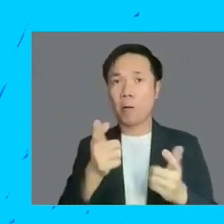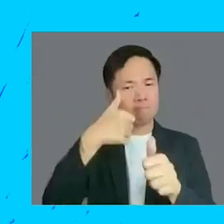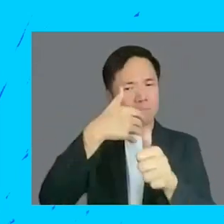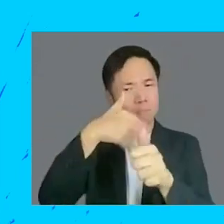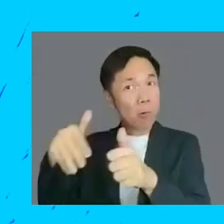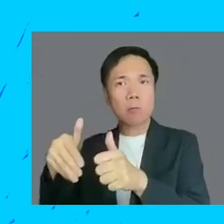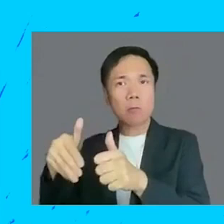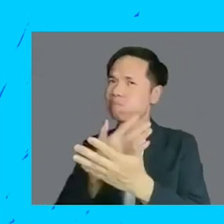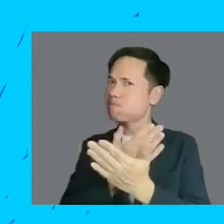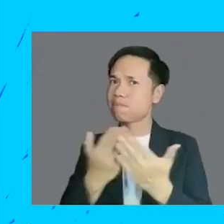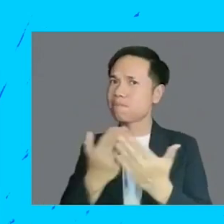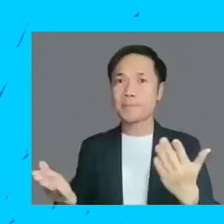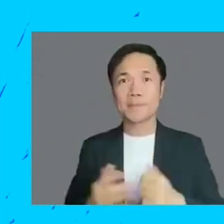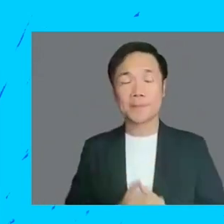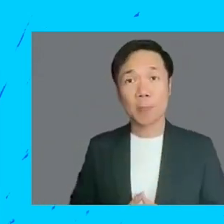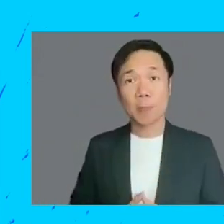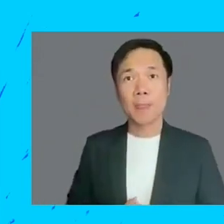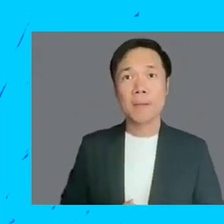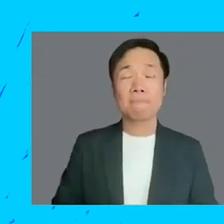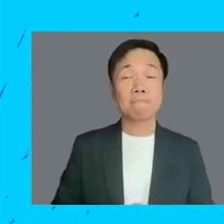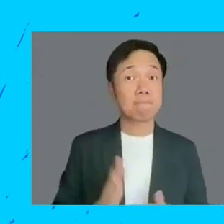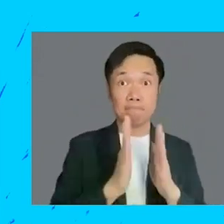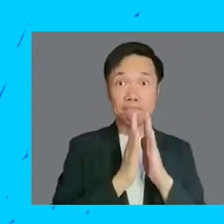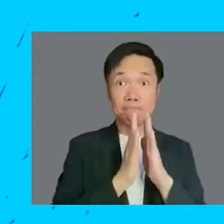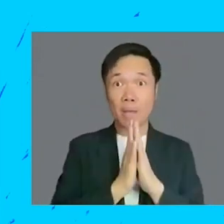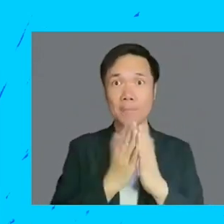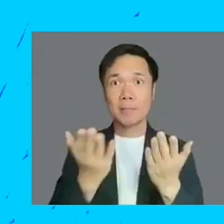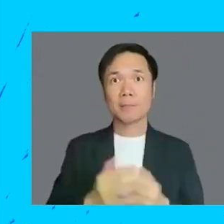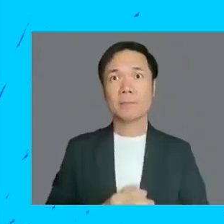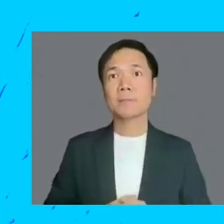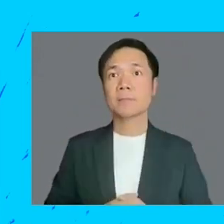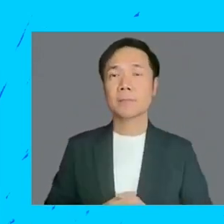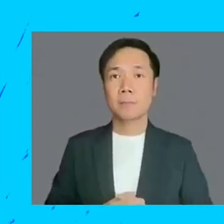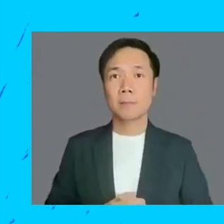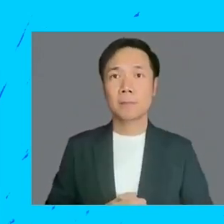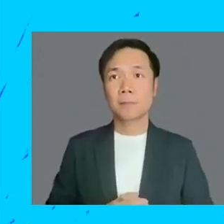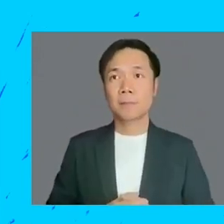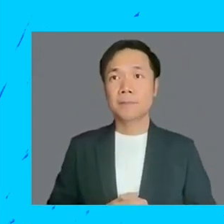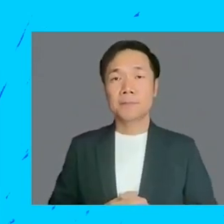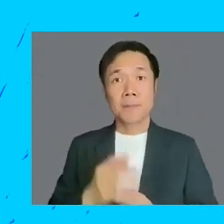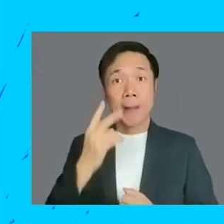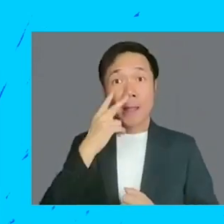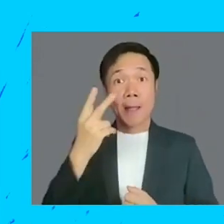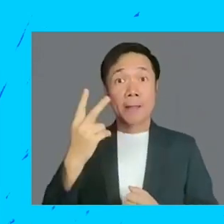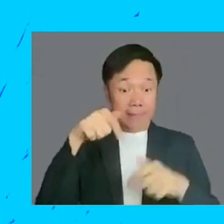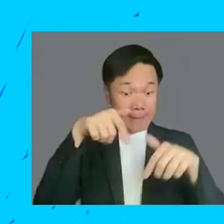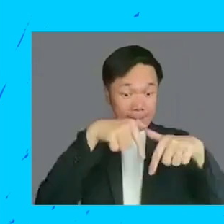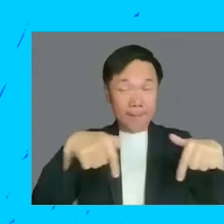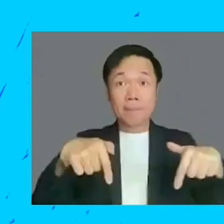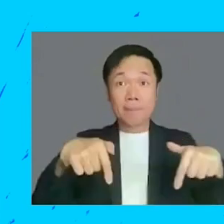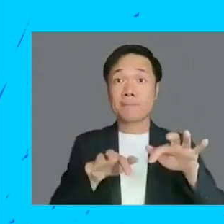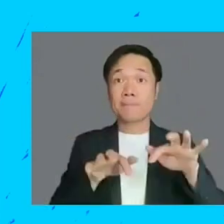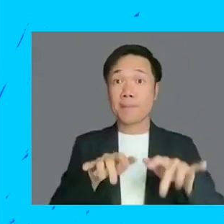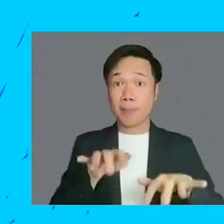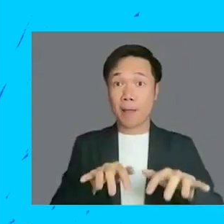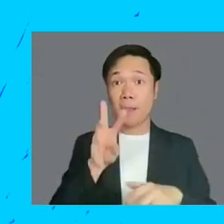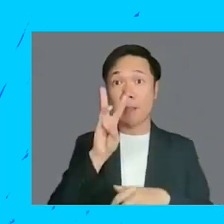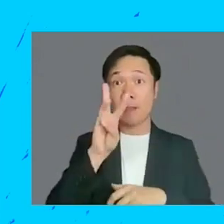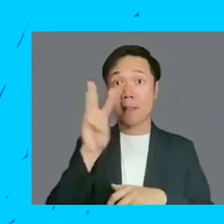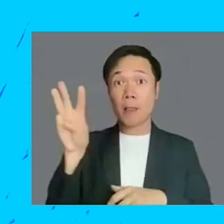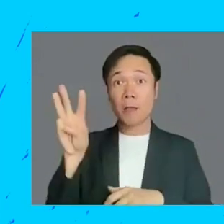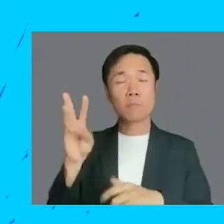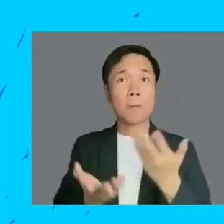online audience to click on the Metimeter link. Please kindly just share any